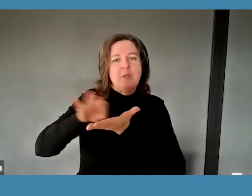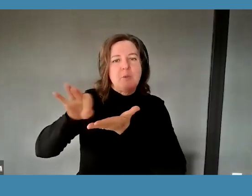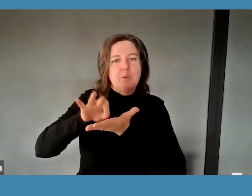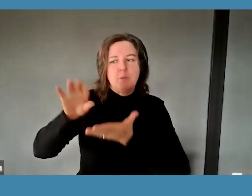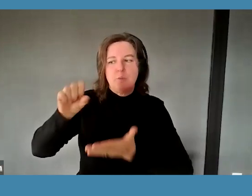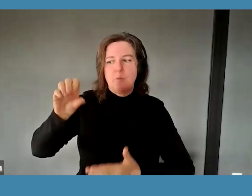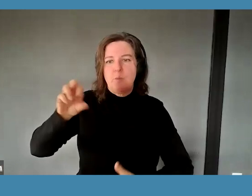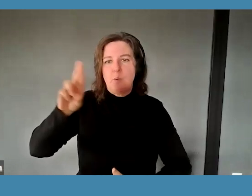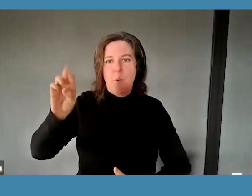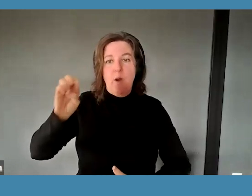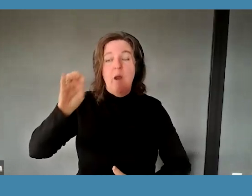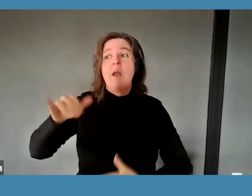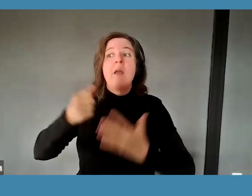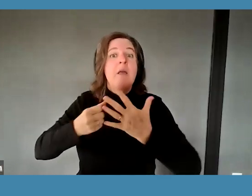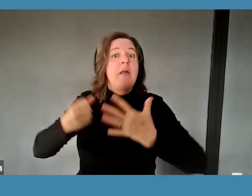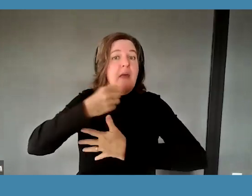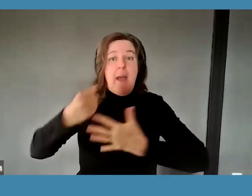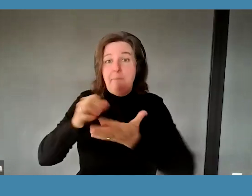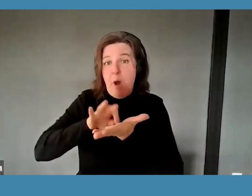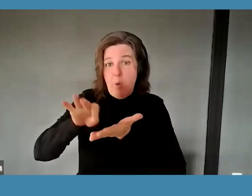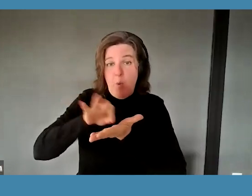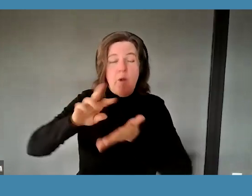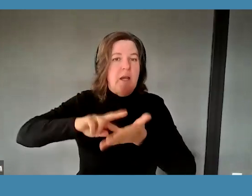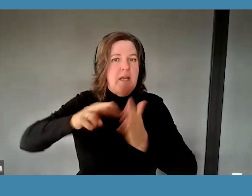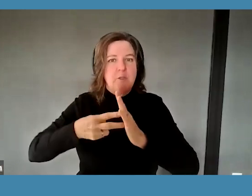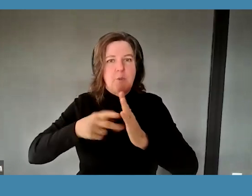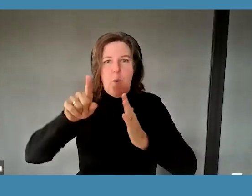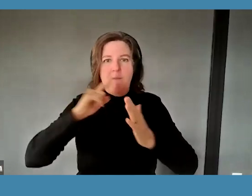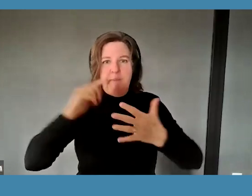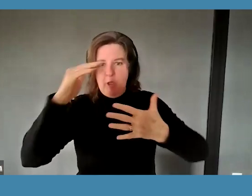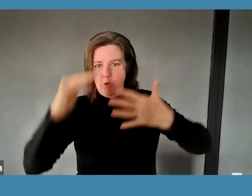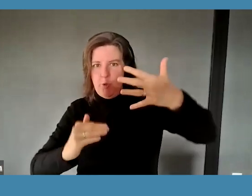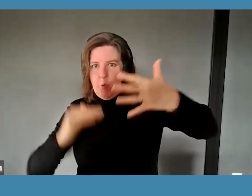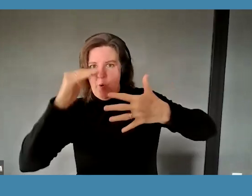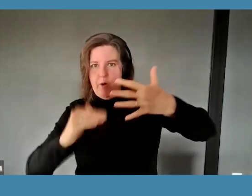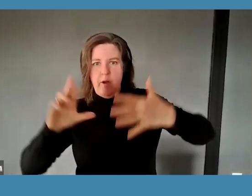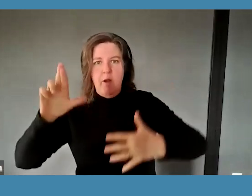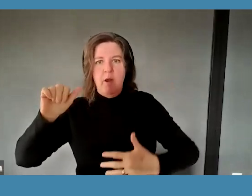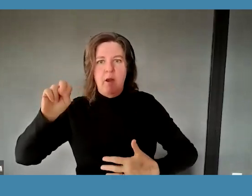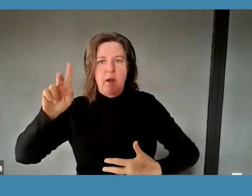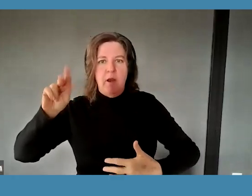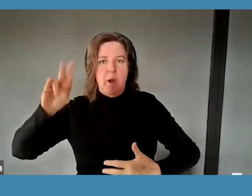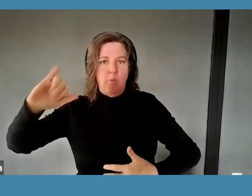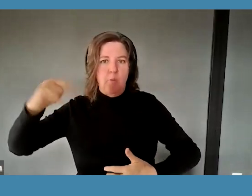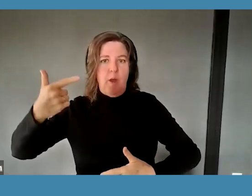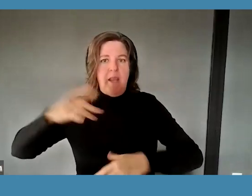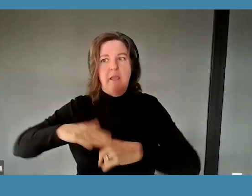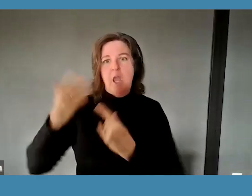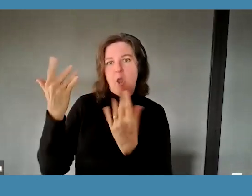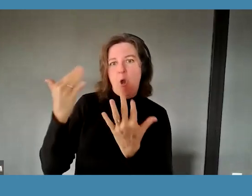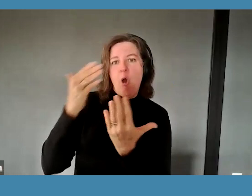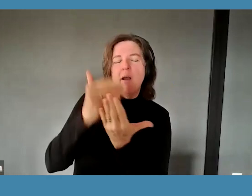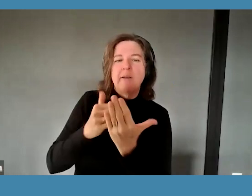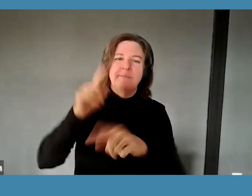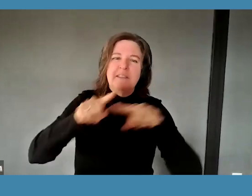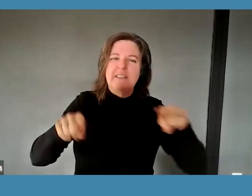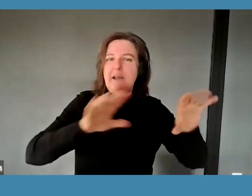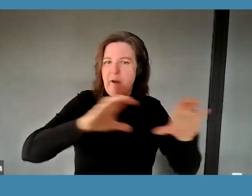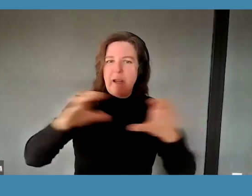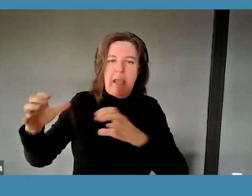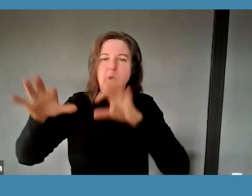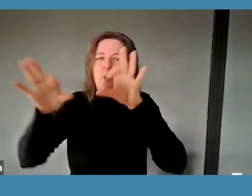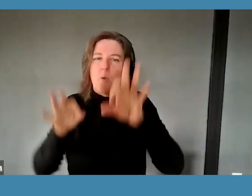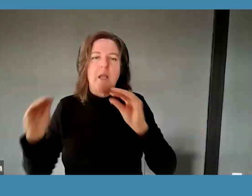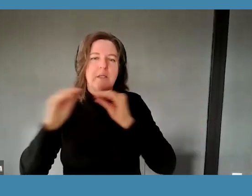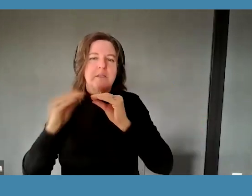score is essentially what rank you are on the waiting list. There are different categories, and I'll go through those again in a couple of slides.